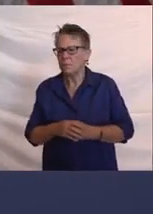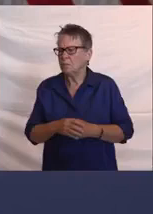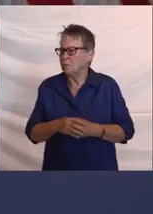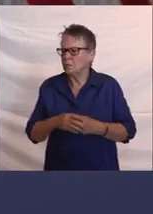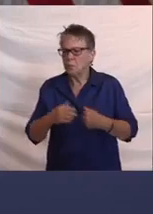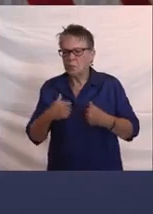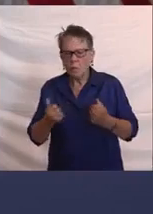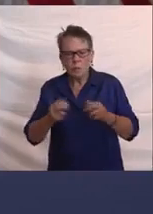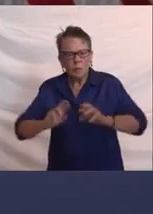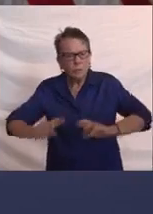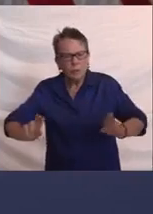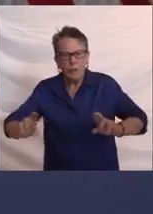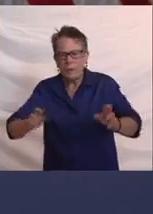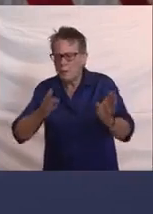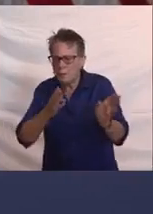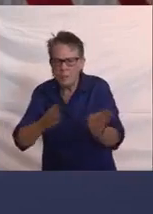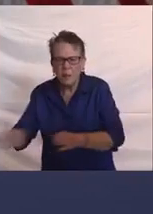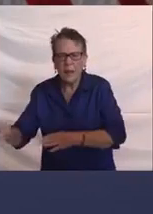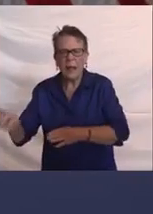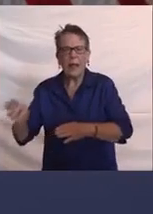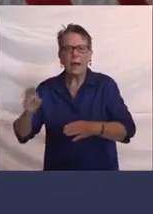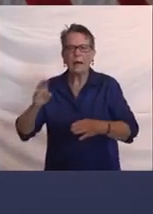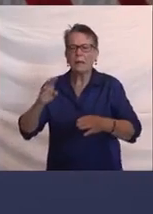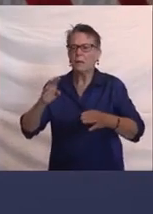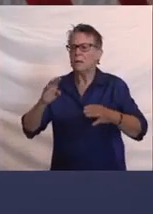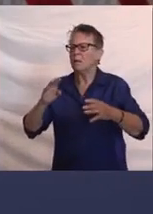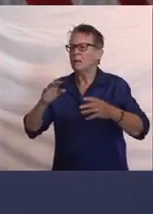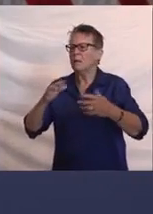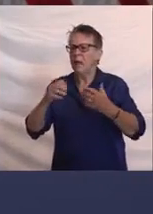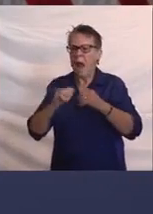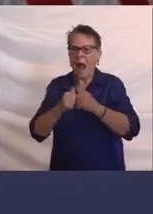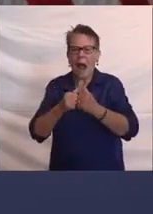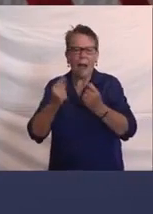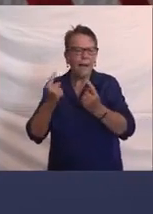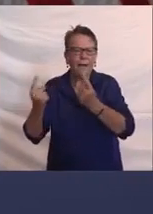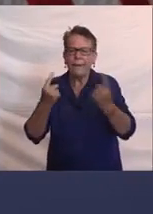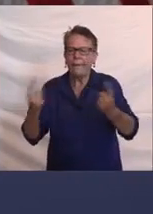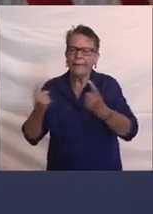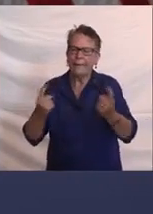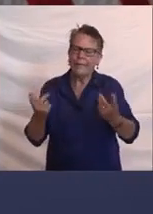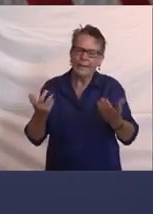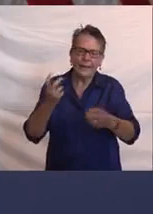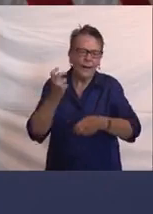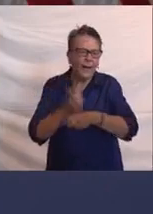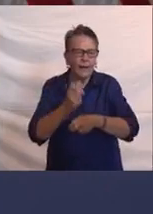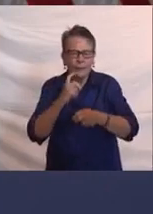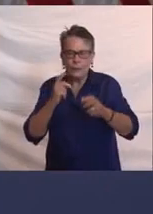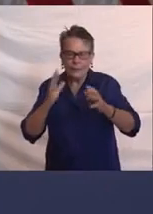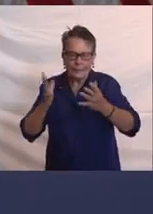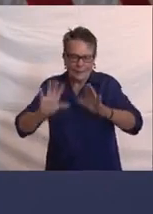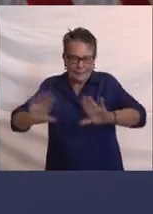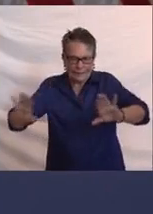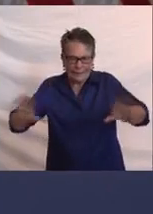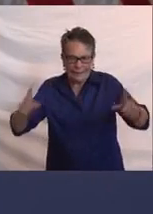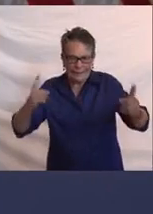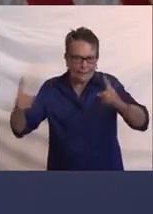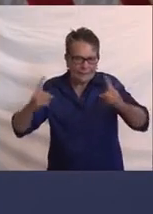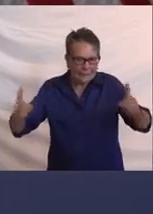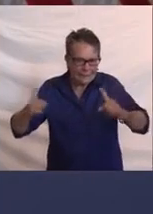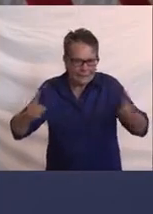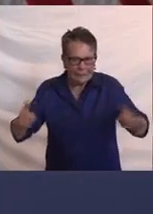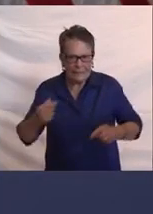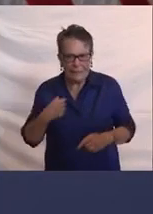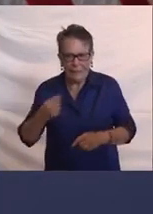has opened up, and again, I've seen them in operation for a long time, and it's phenomenal to watch that partnership come together